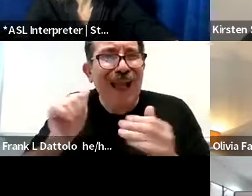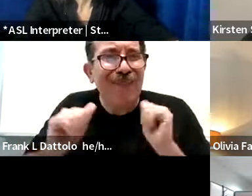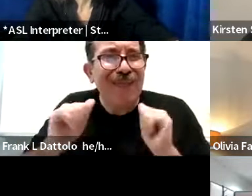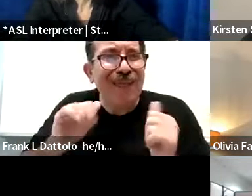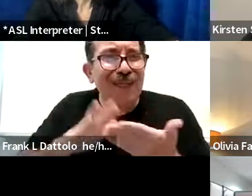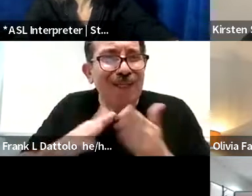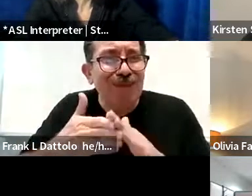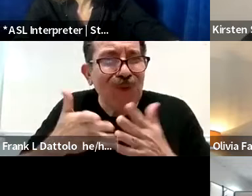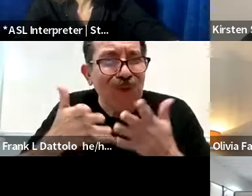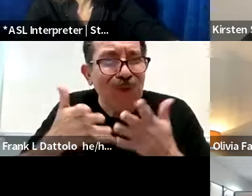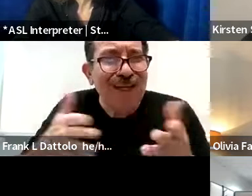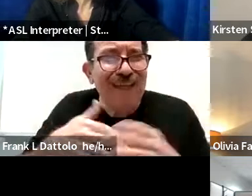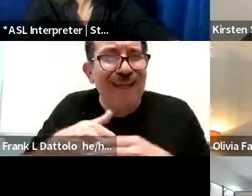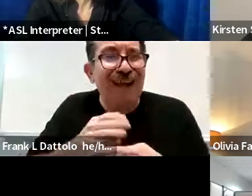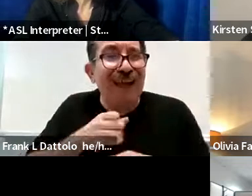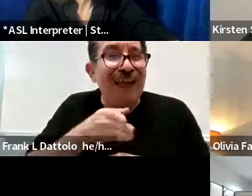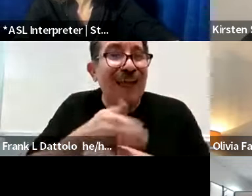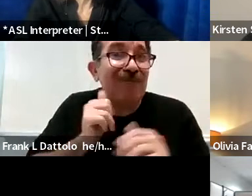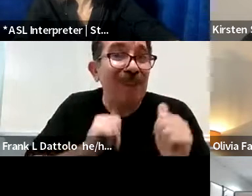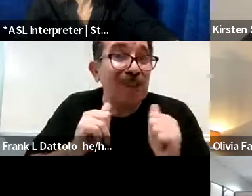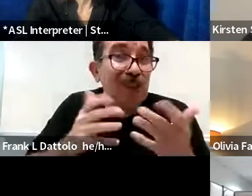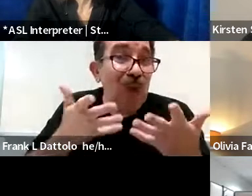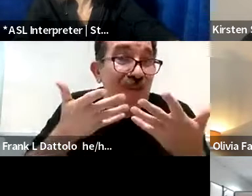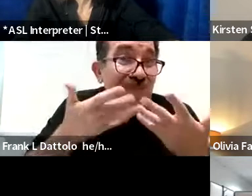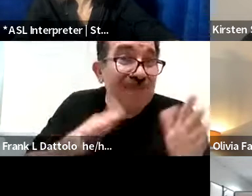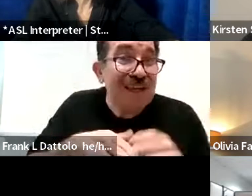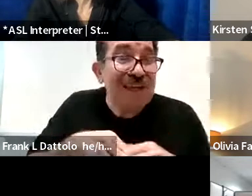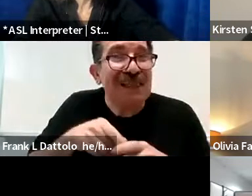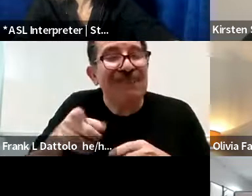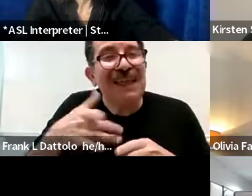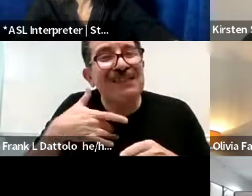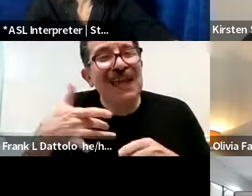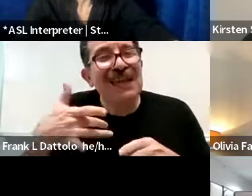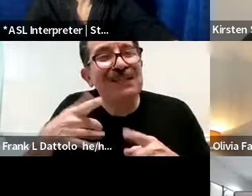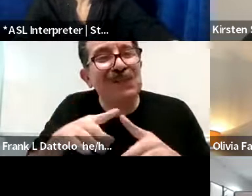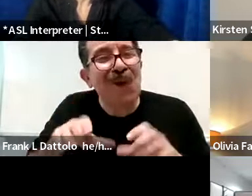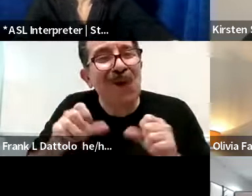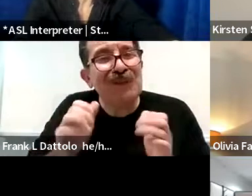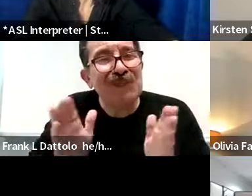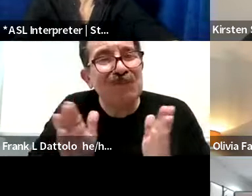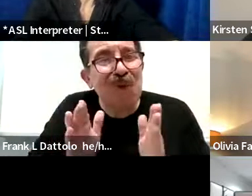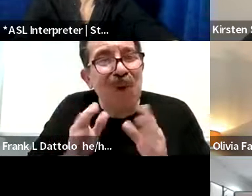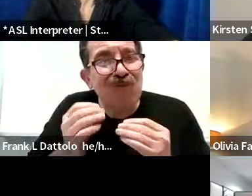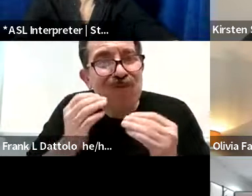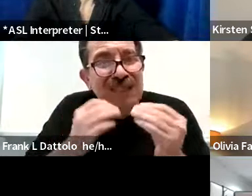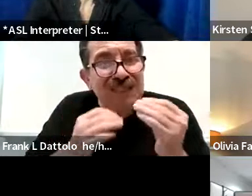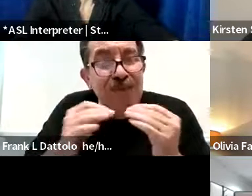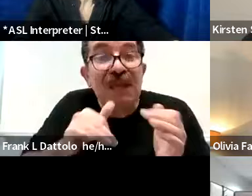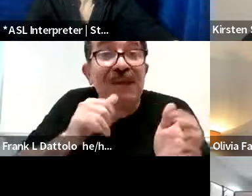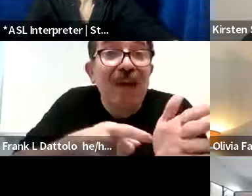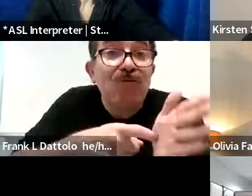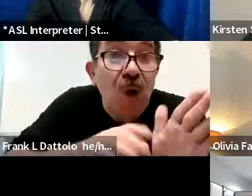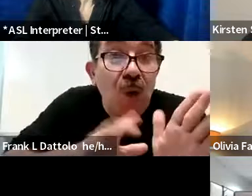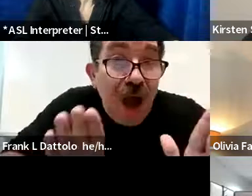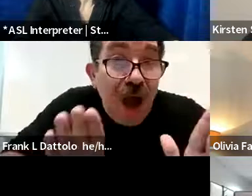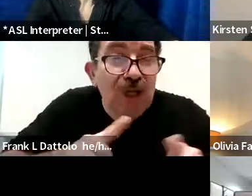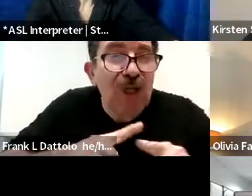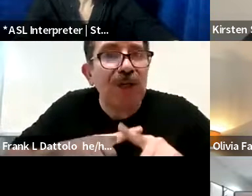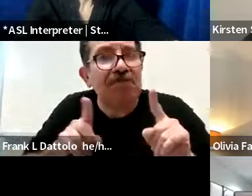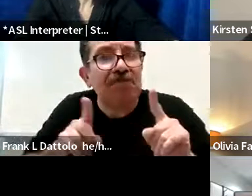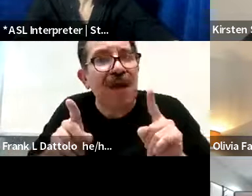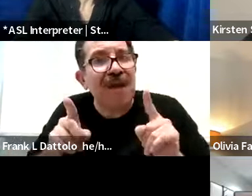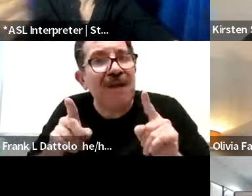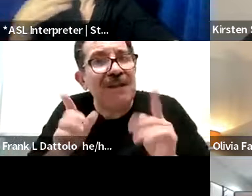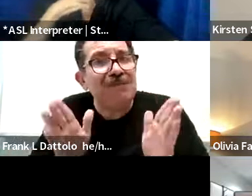became regular parts of members of the theater community. So that when the